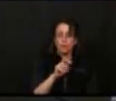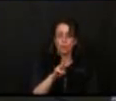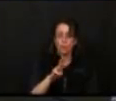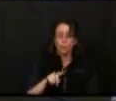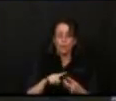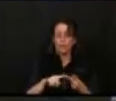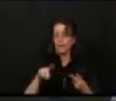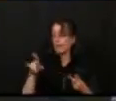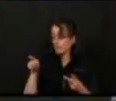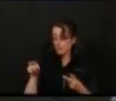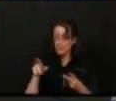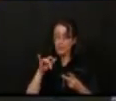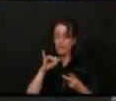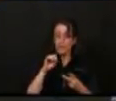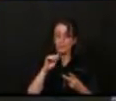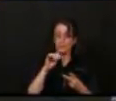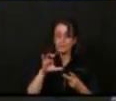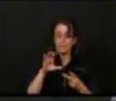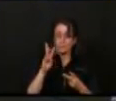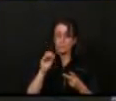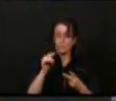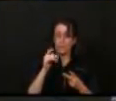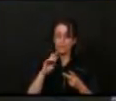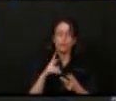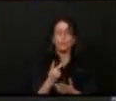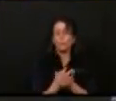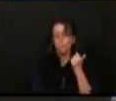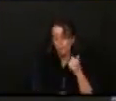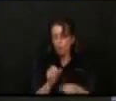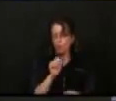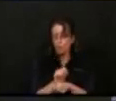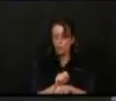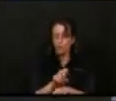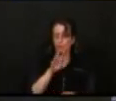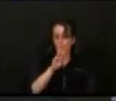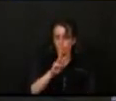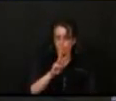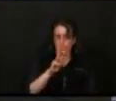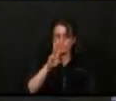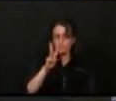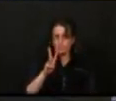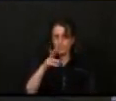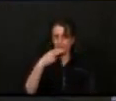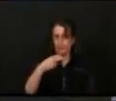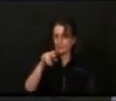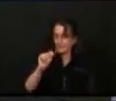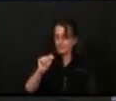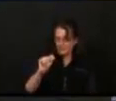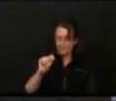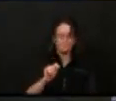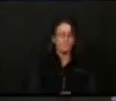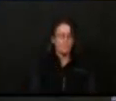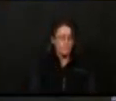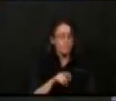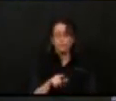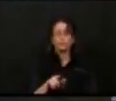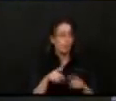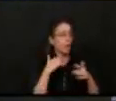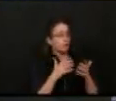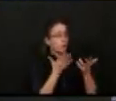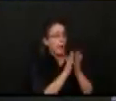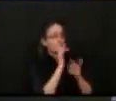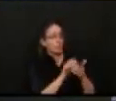Windham and Windsor Housing Trust. So I just want to thank you for considering this sponsorship of a community development block grant for the